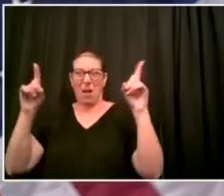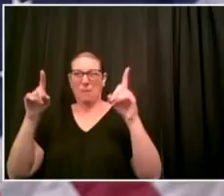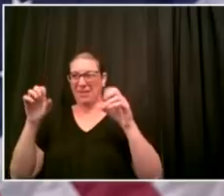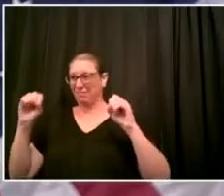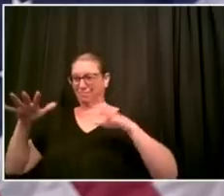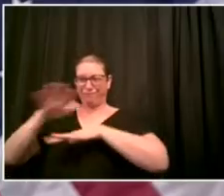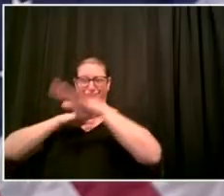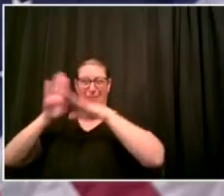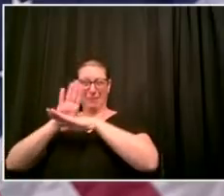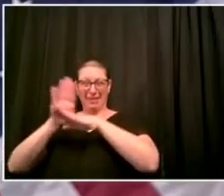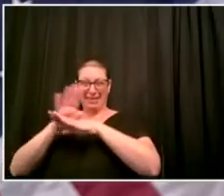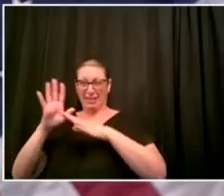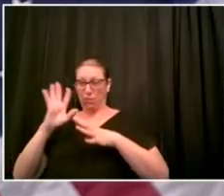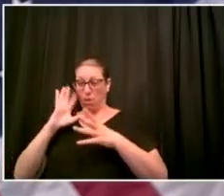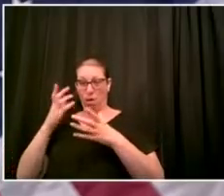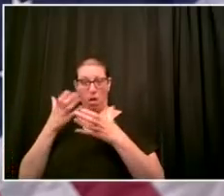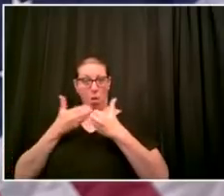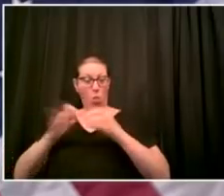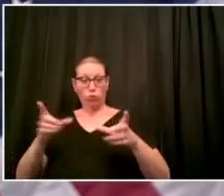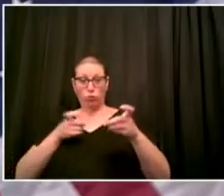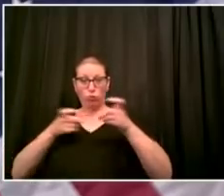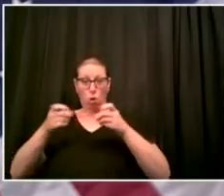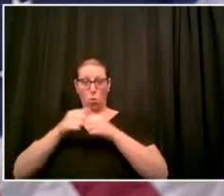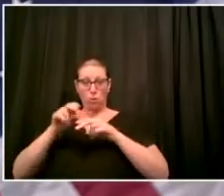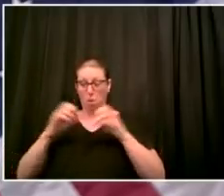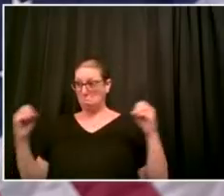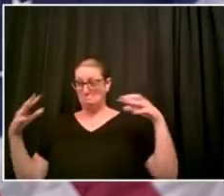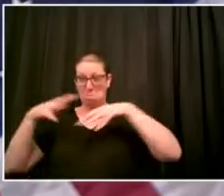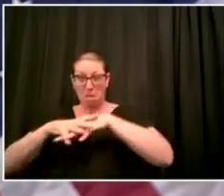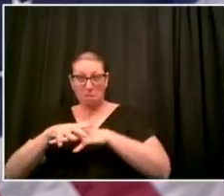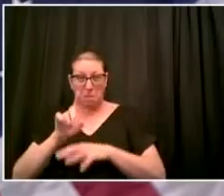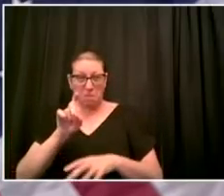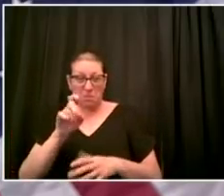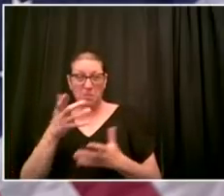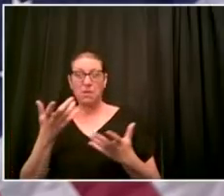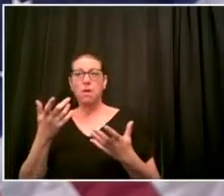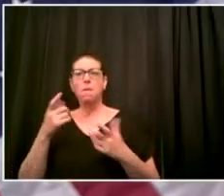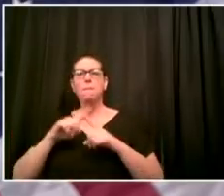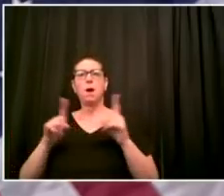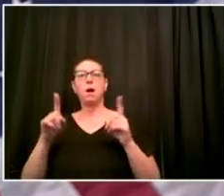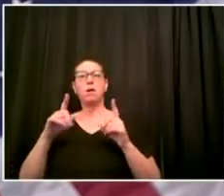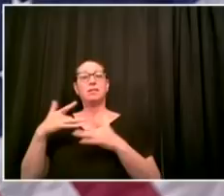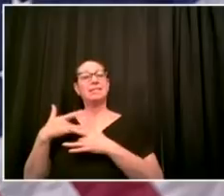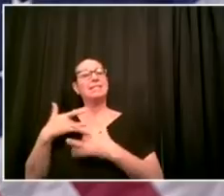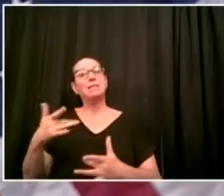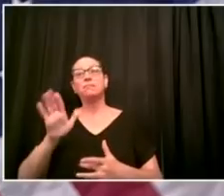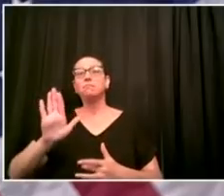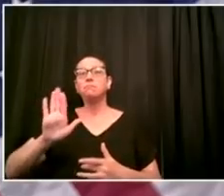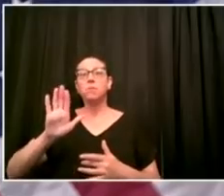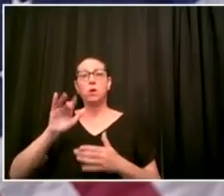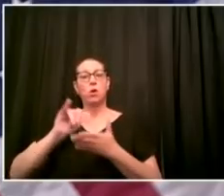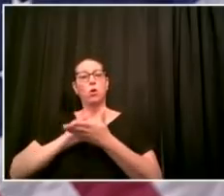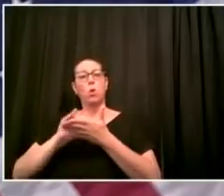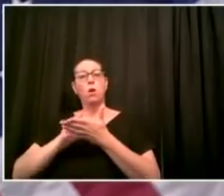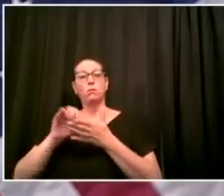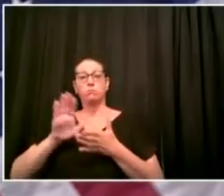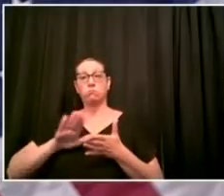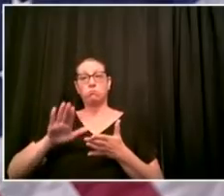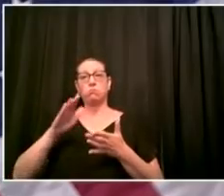normal times is to use mass transit. So what is your official advice for people going back to work, and how safe